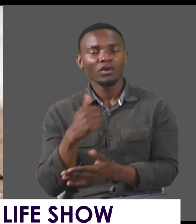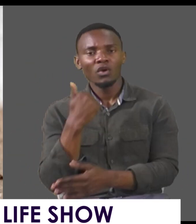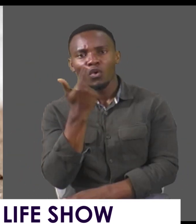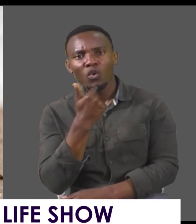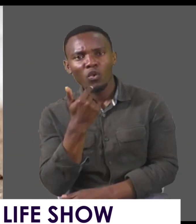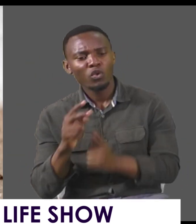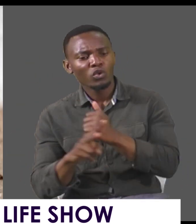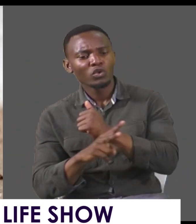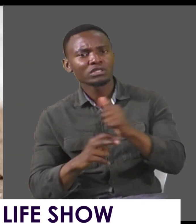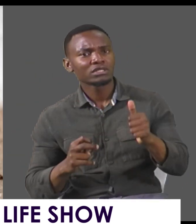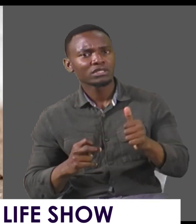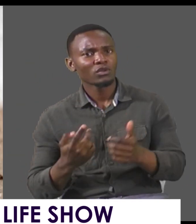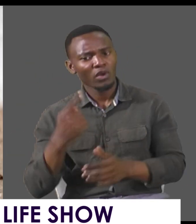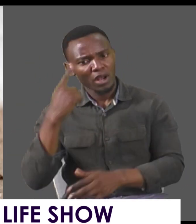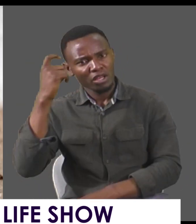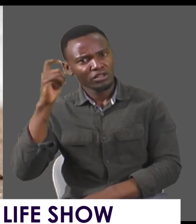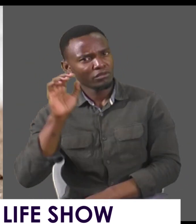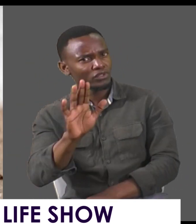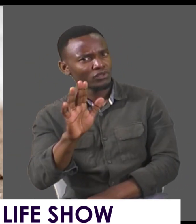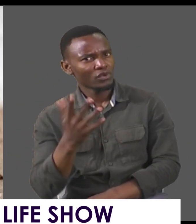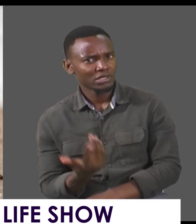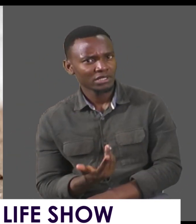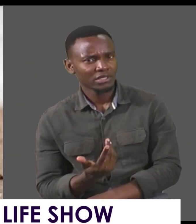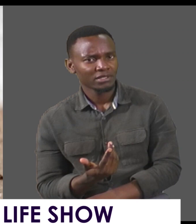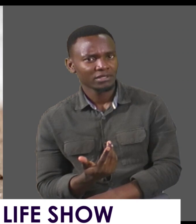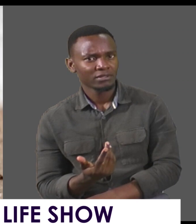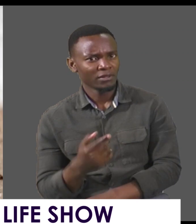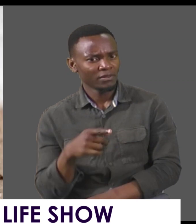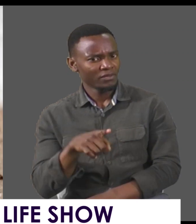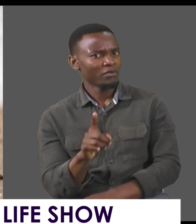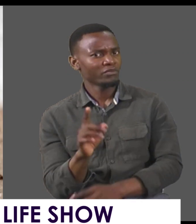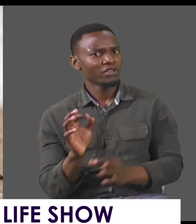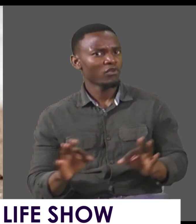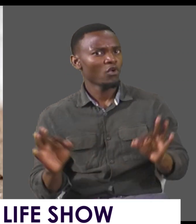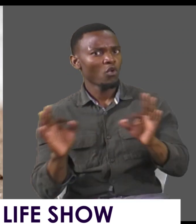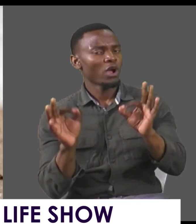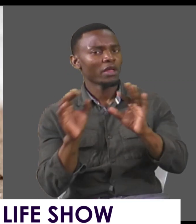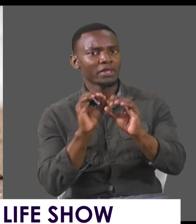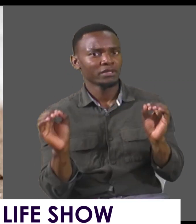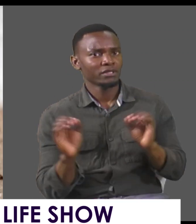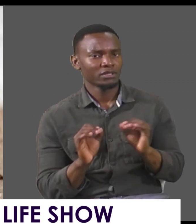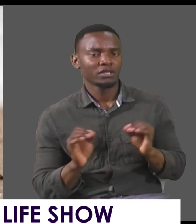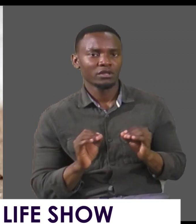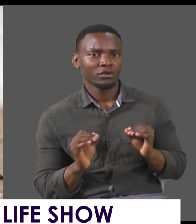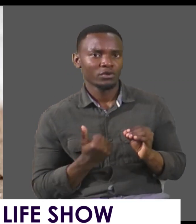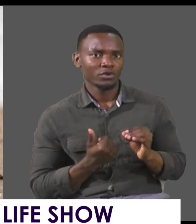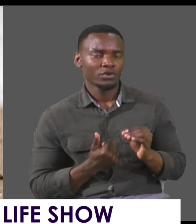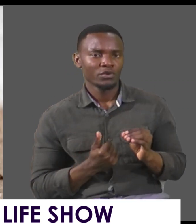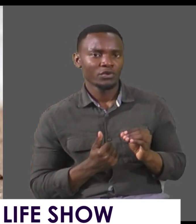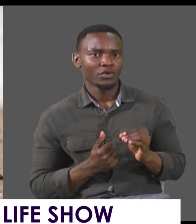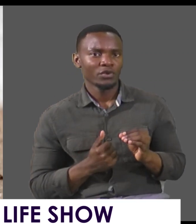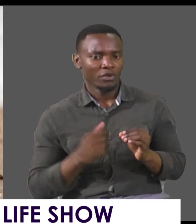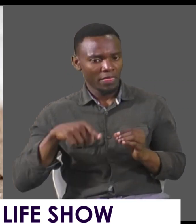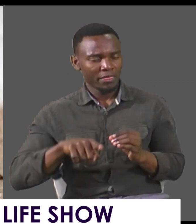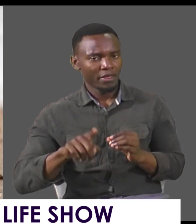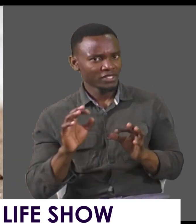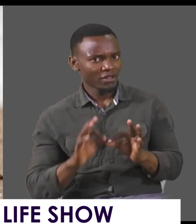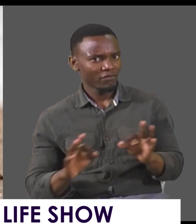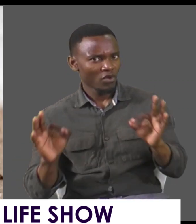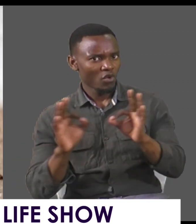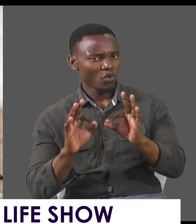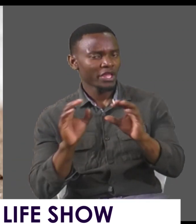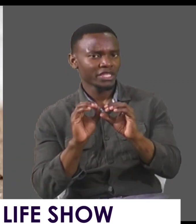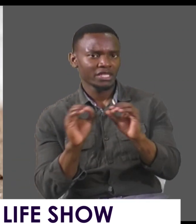dream? They are not worth it. They are not worth it. They are not